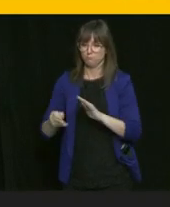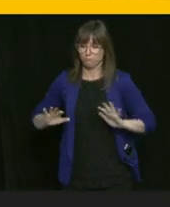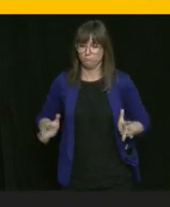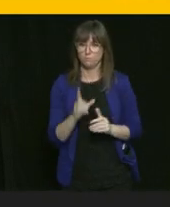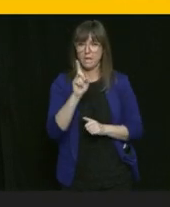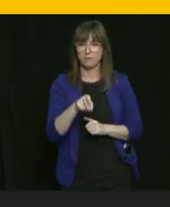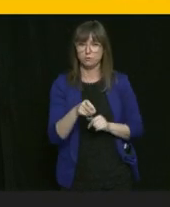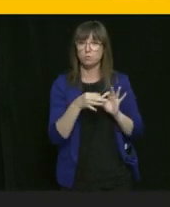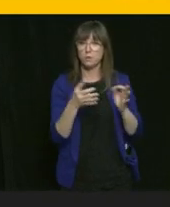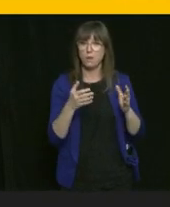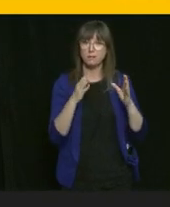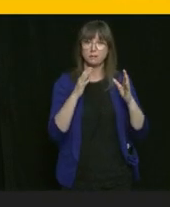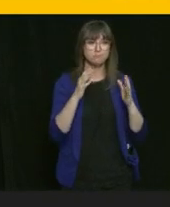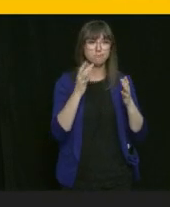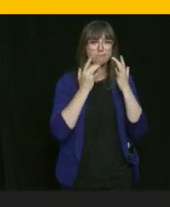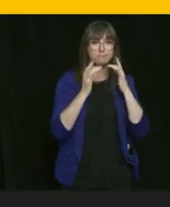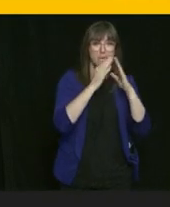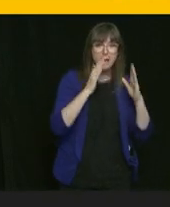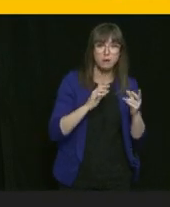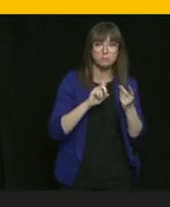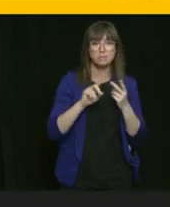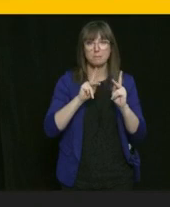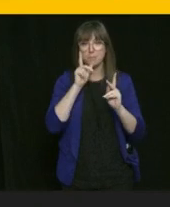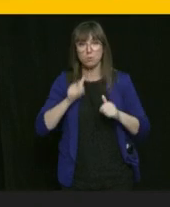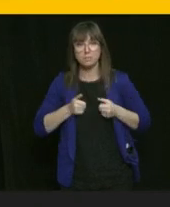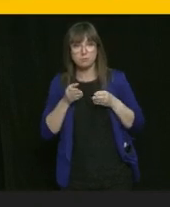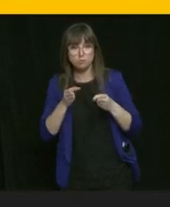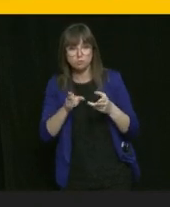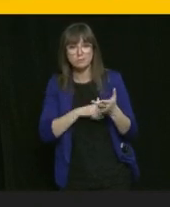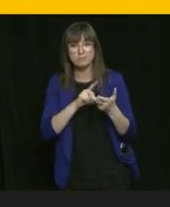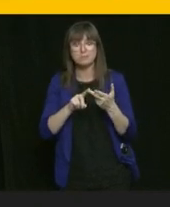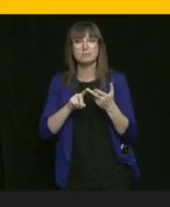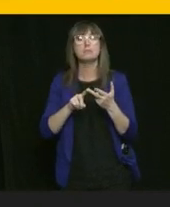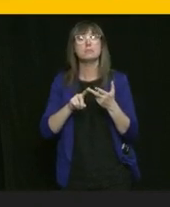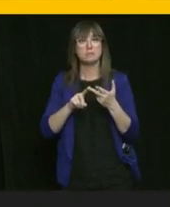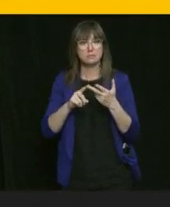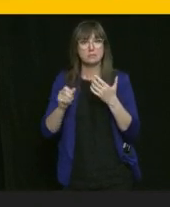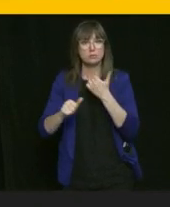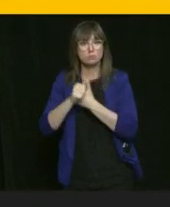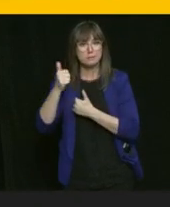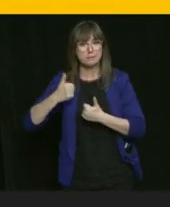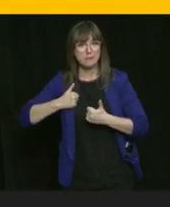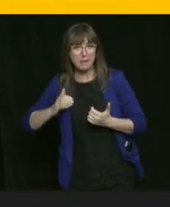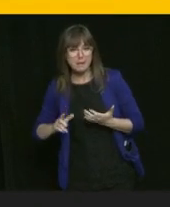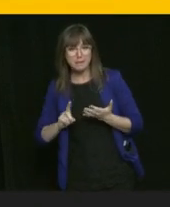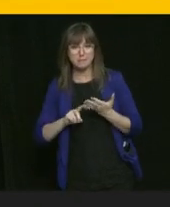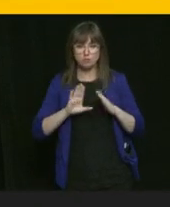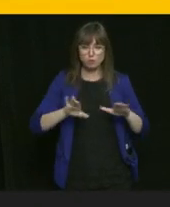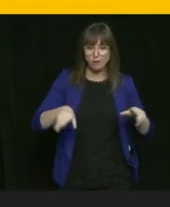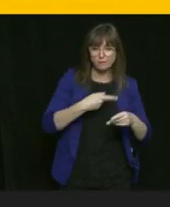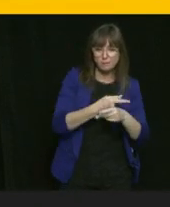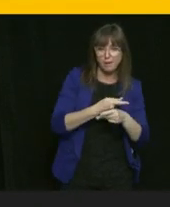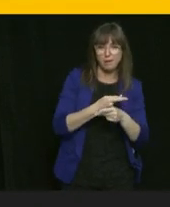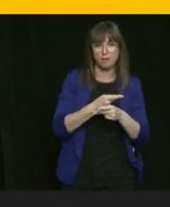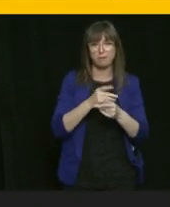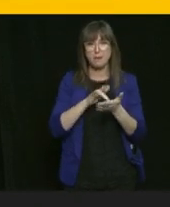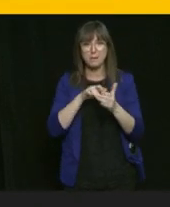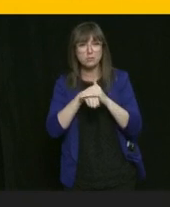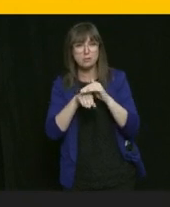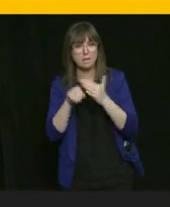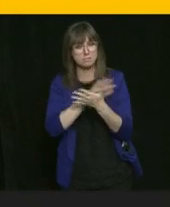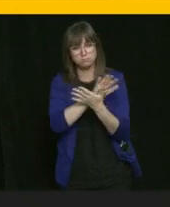Housing and homelessness, on things like vulnerable Canadians, on issues like childcare and access to medications, which are all things